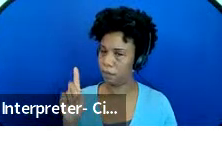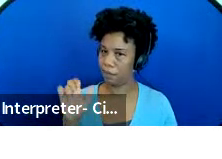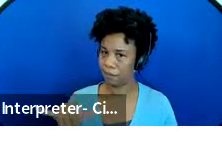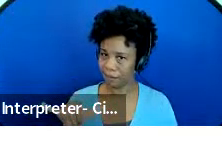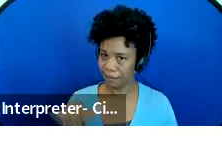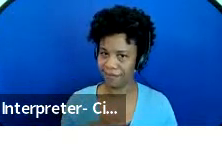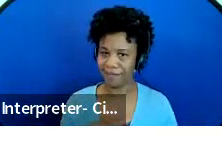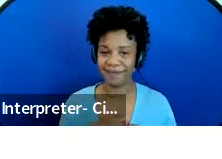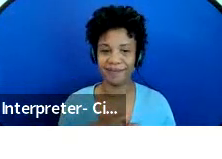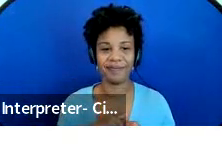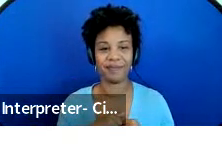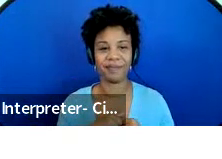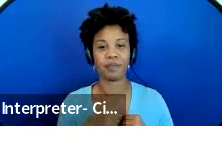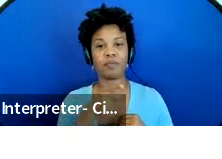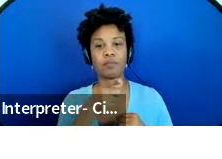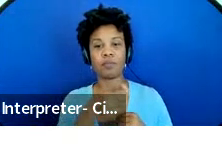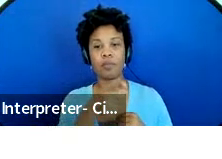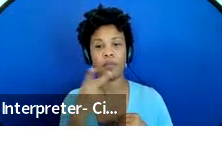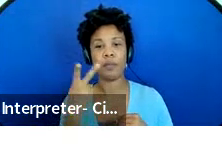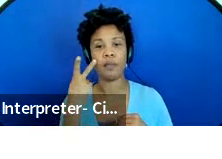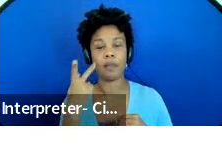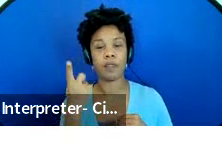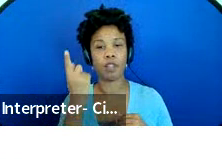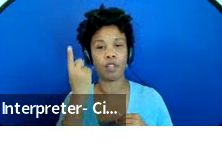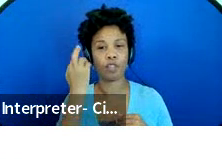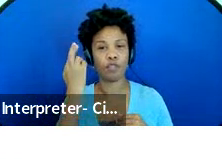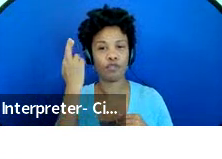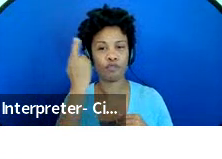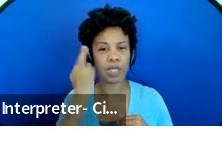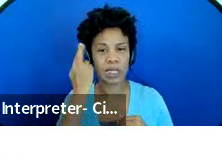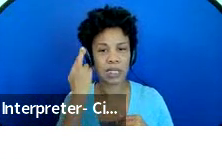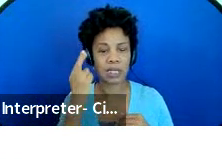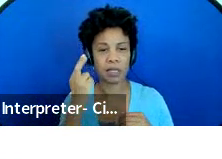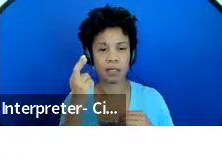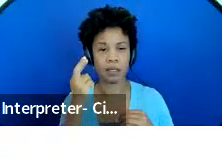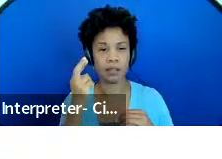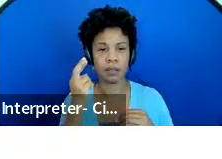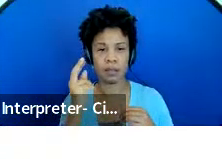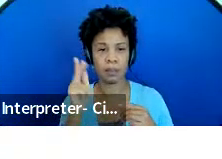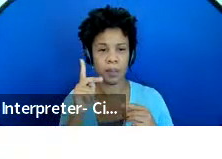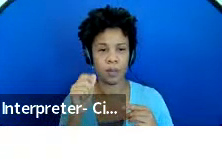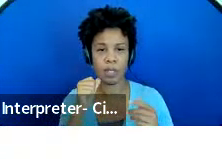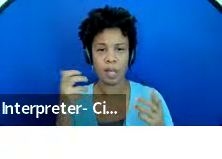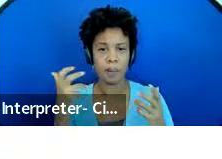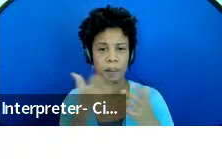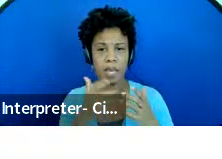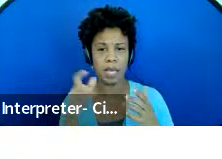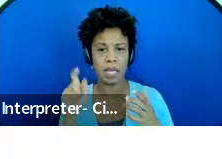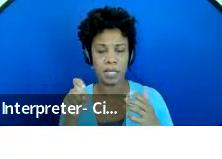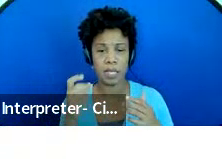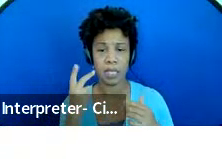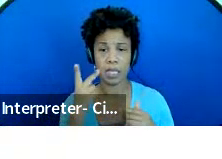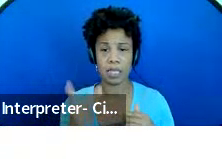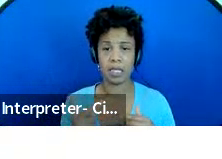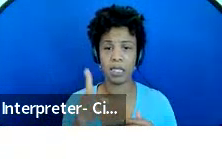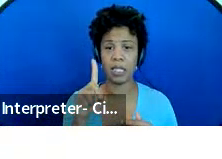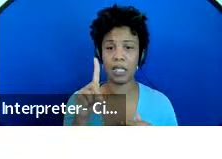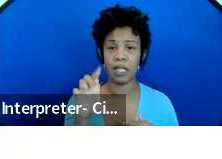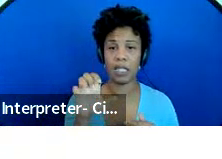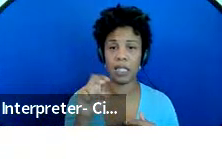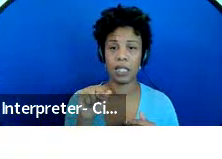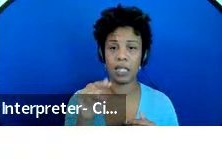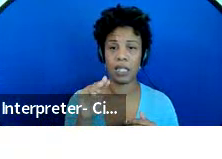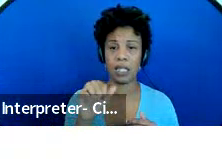the reasons persons with disabilities had unmet healthcare needs. For countries like Denmark, Sweden, and the Netherlands, the main reasons persons